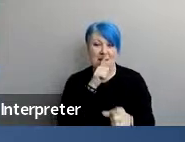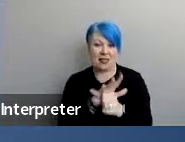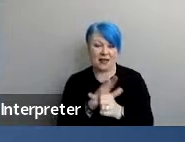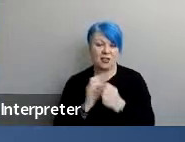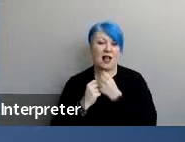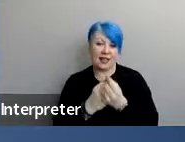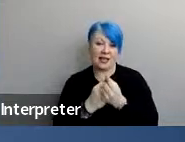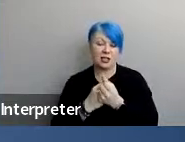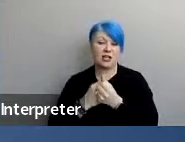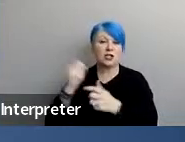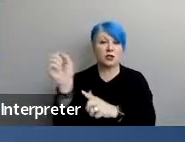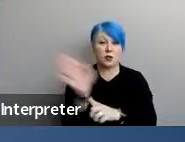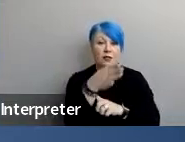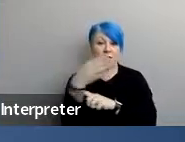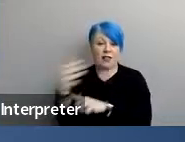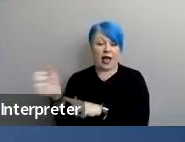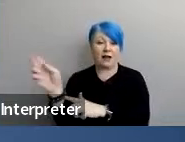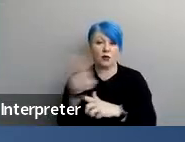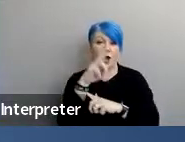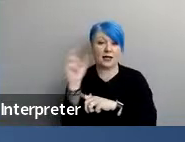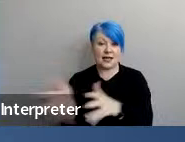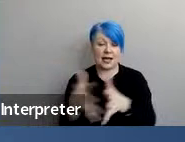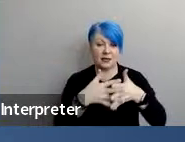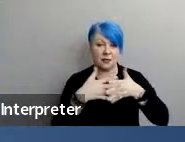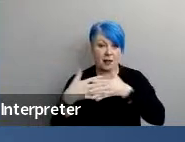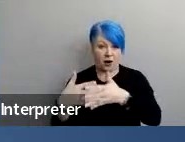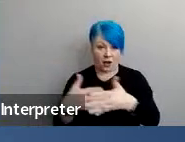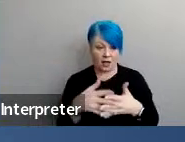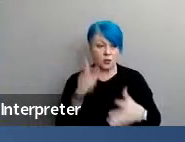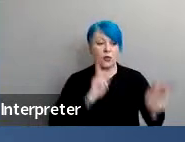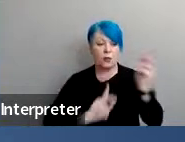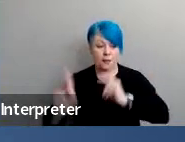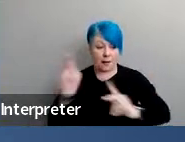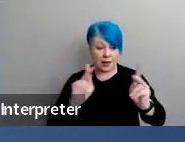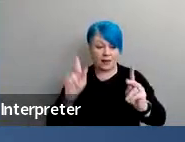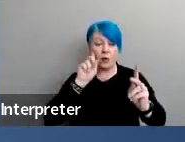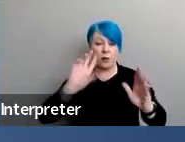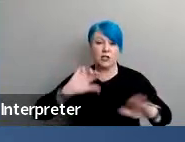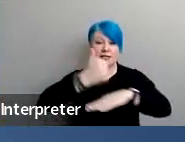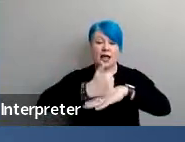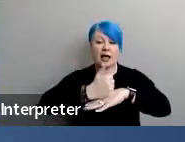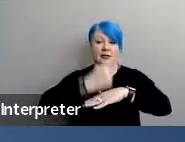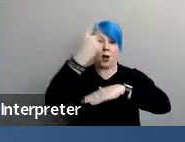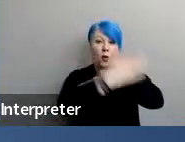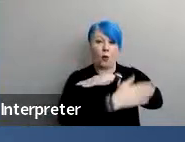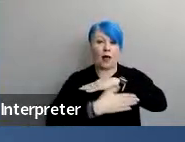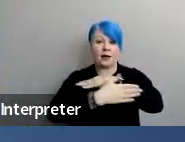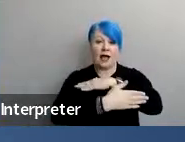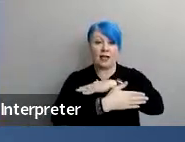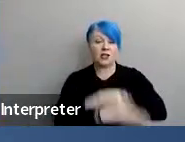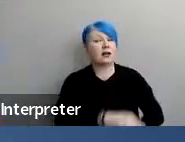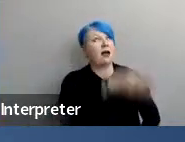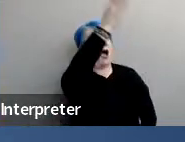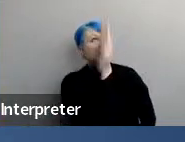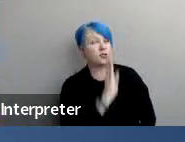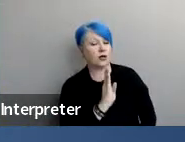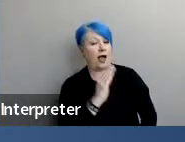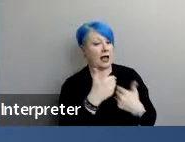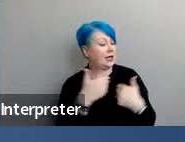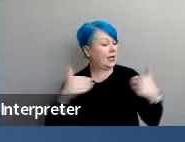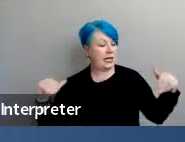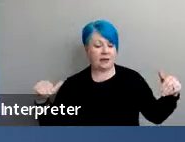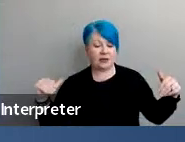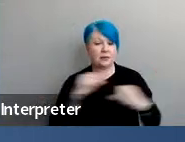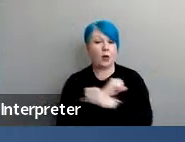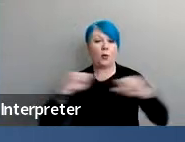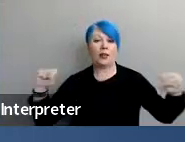I pledge allegiance to the flag of the United States of America and to the republic for which it stands, one nation under